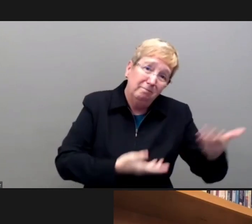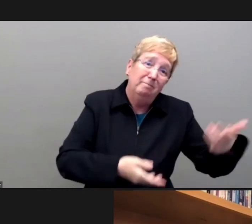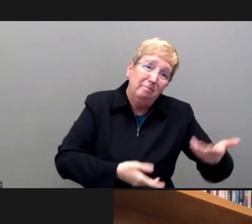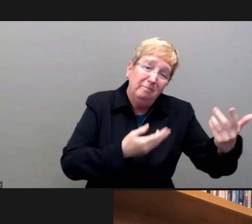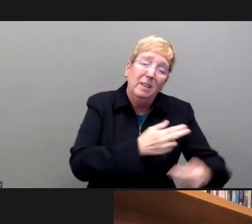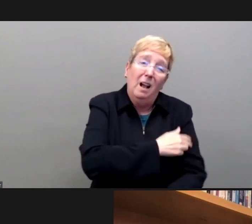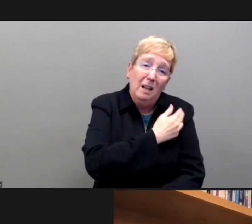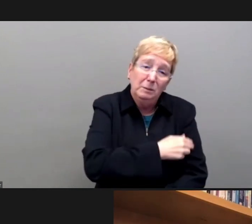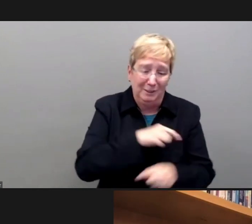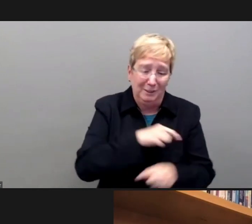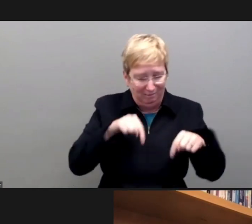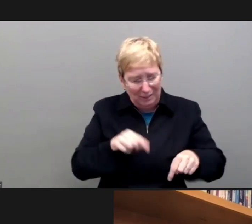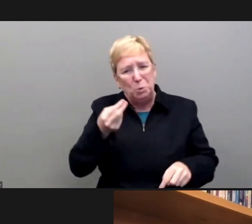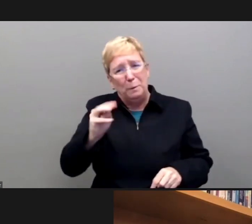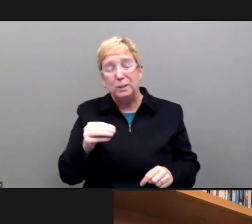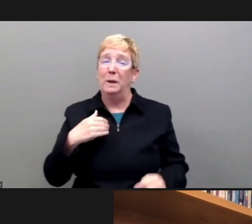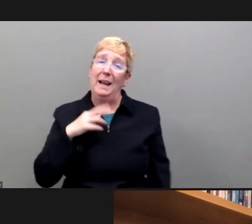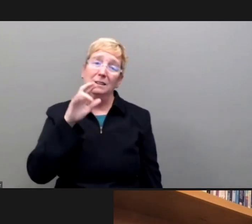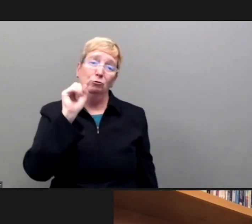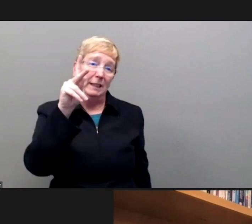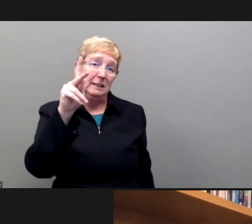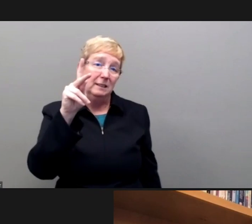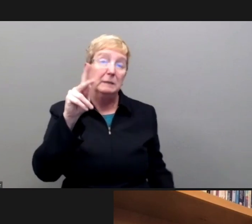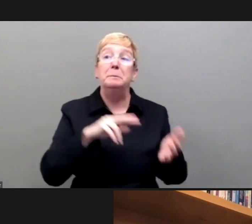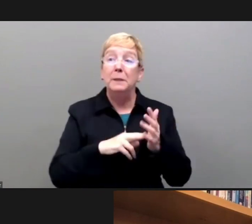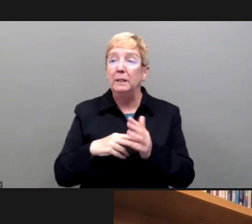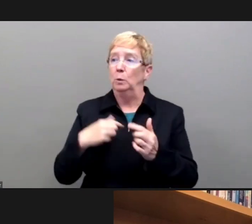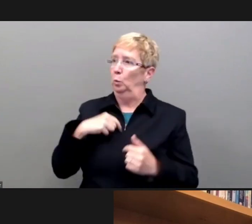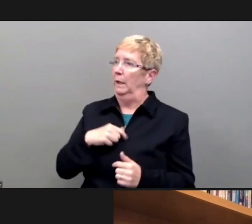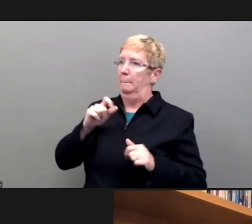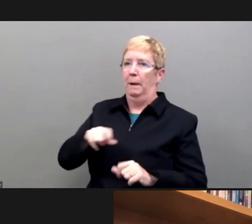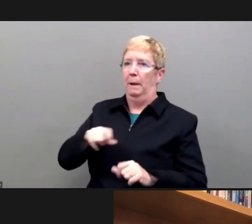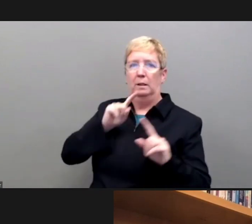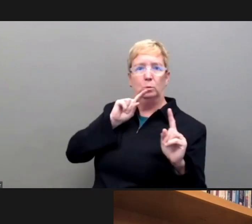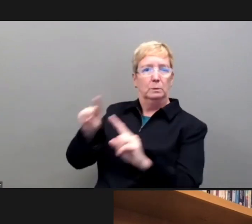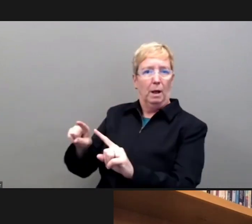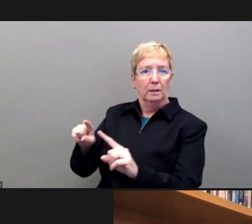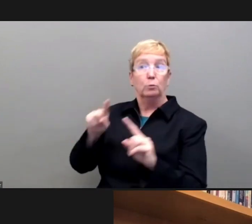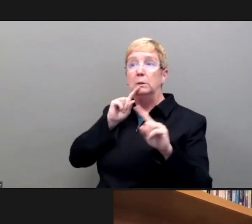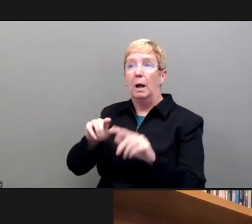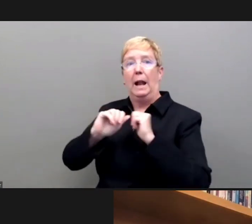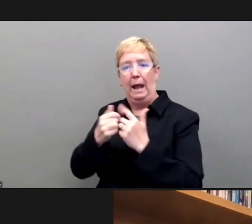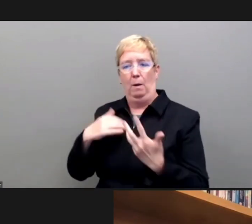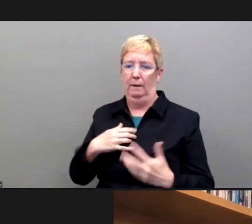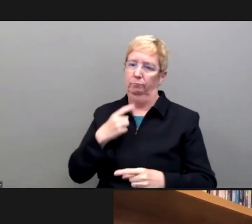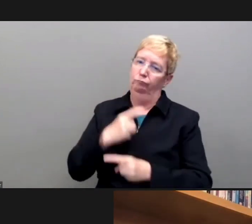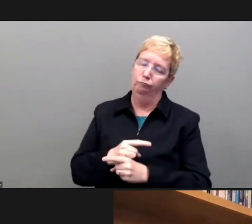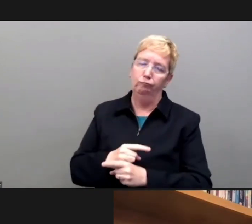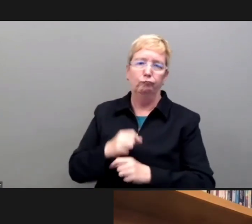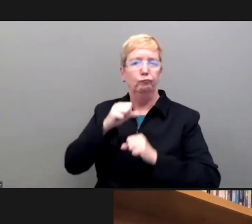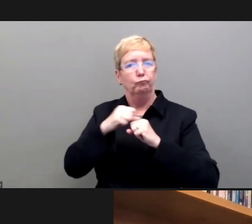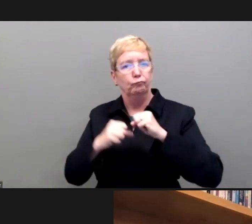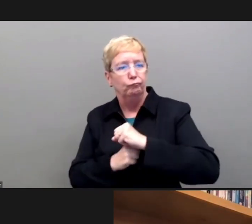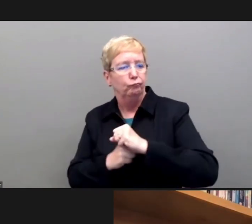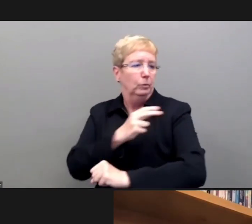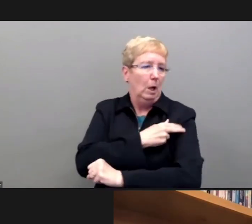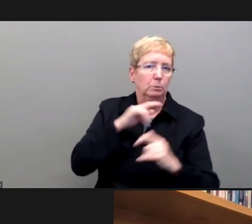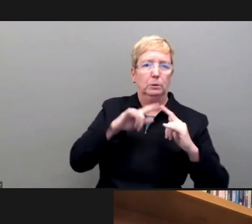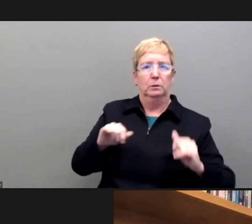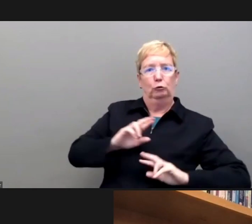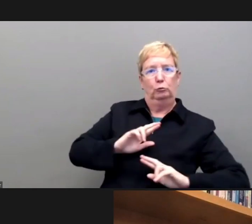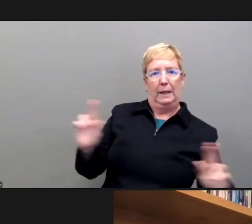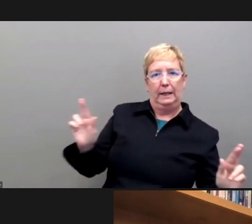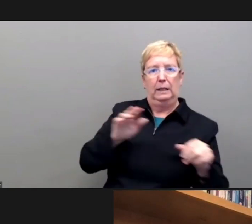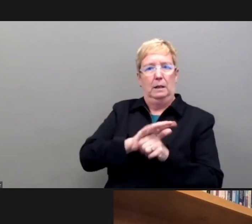that require that we can respond. We believe that with the treatment, thank you, Dr. Grace, masks